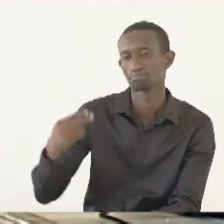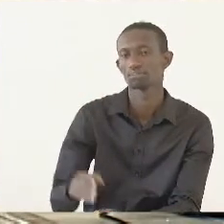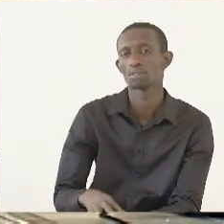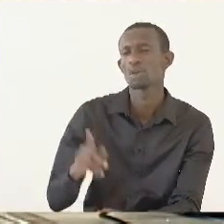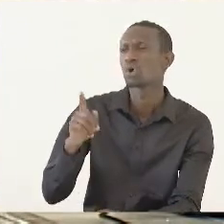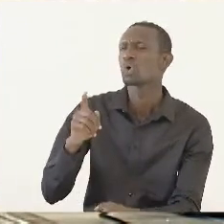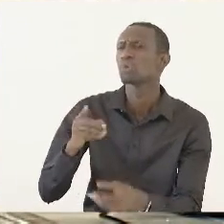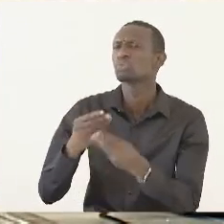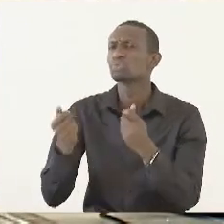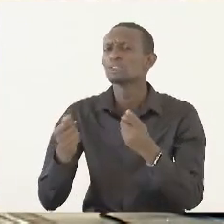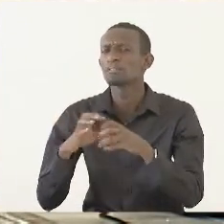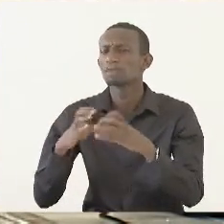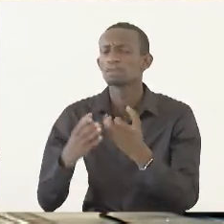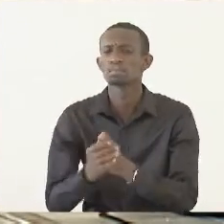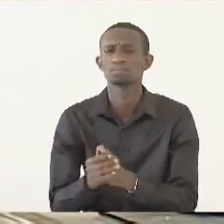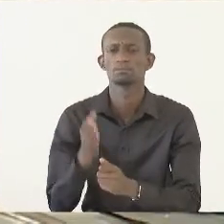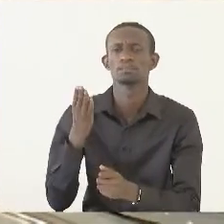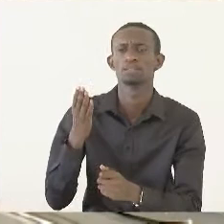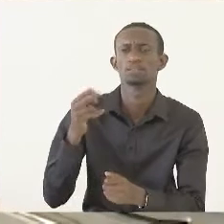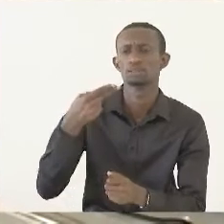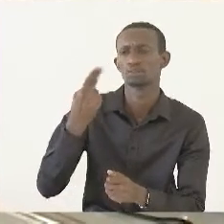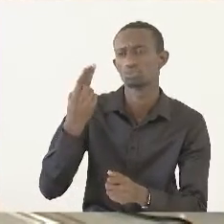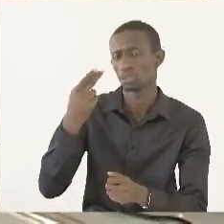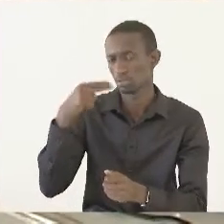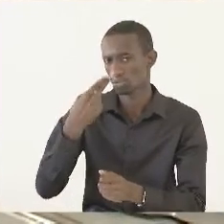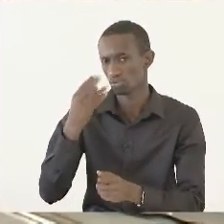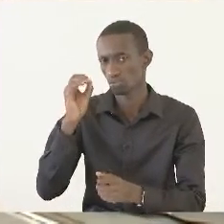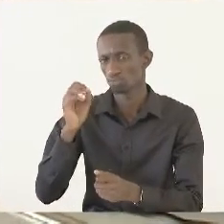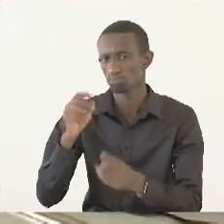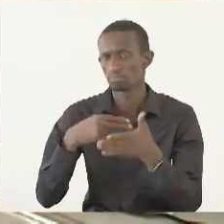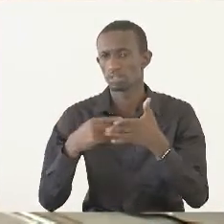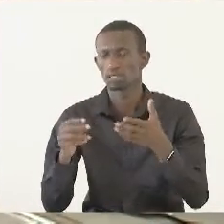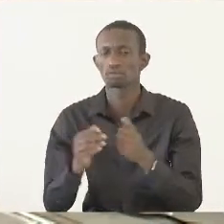form, if this dissolves in the solution, so it will form